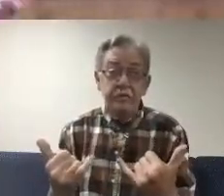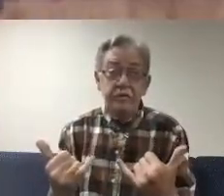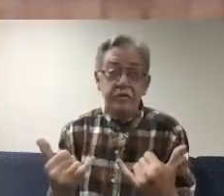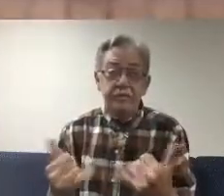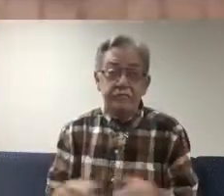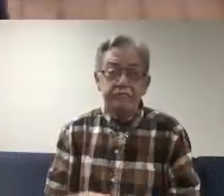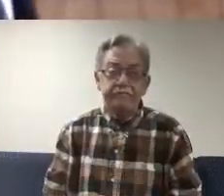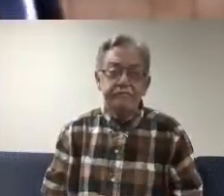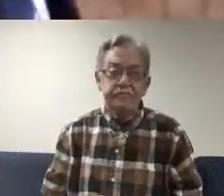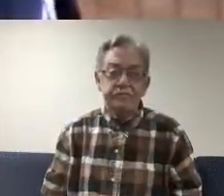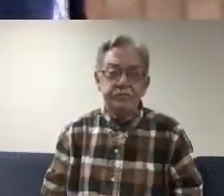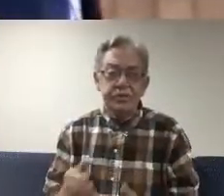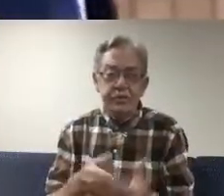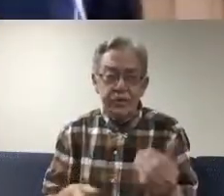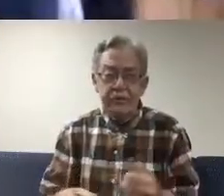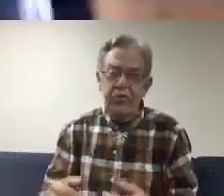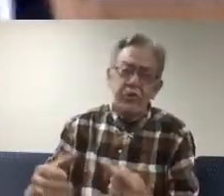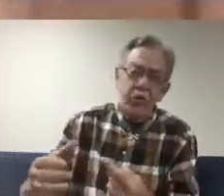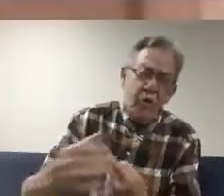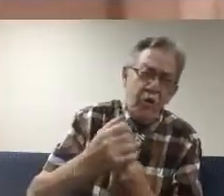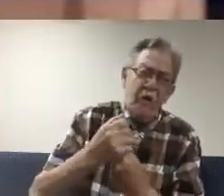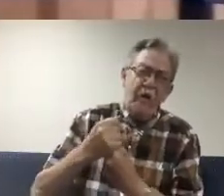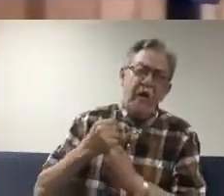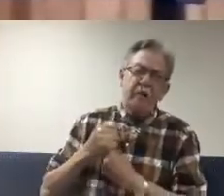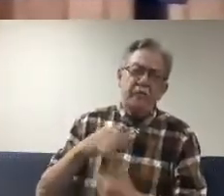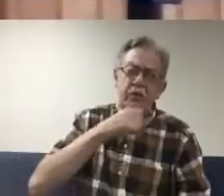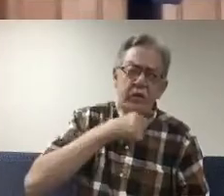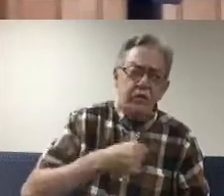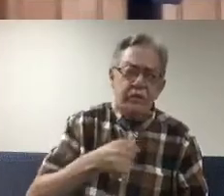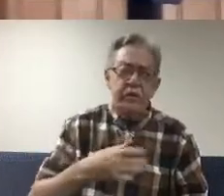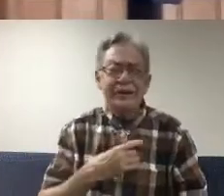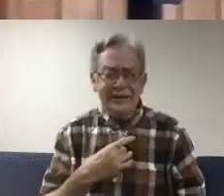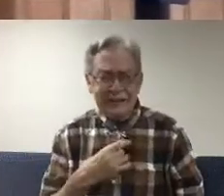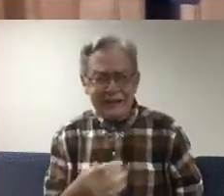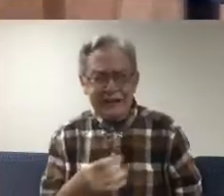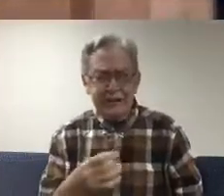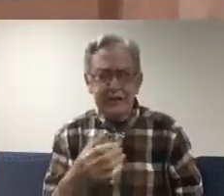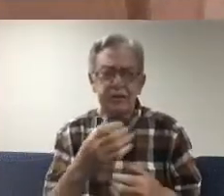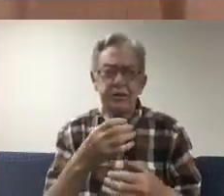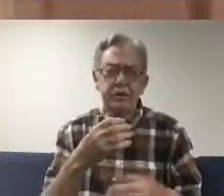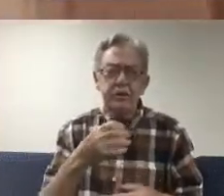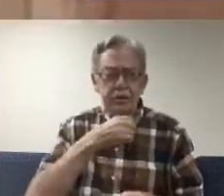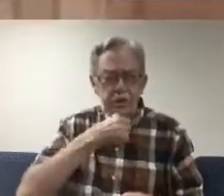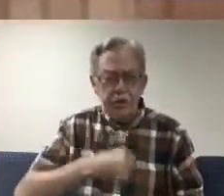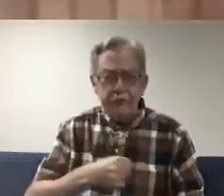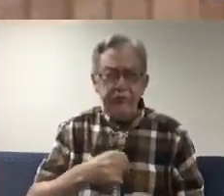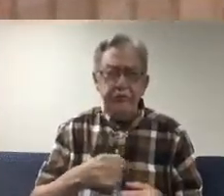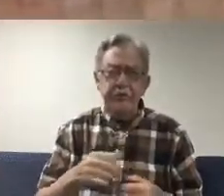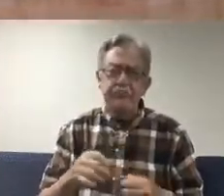not you are born this way, here's the thing. In Christ, you're born again.